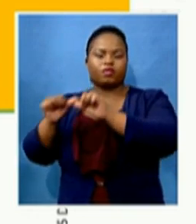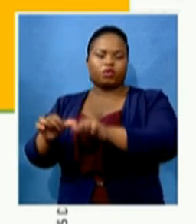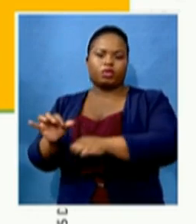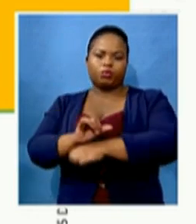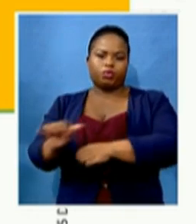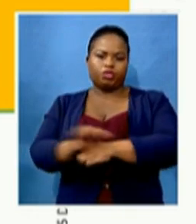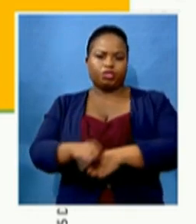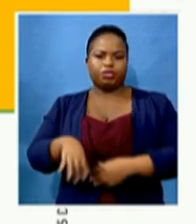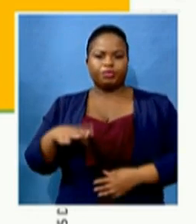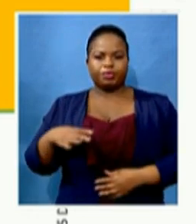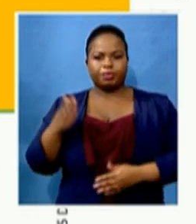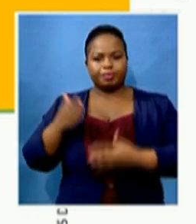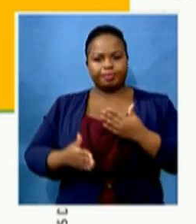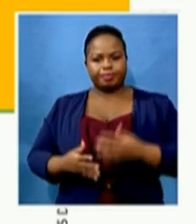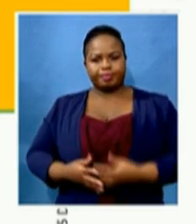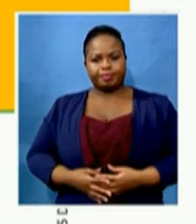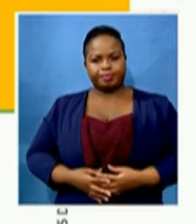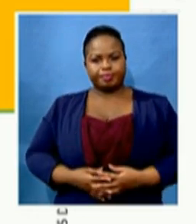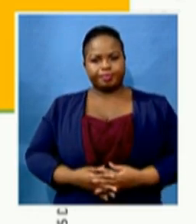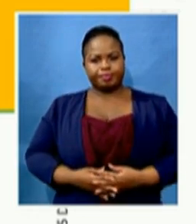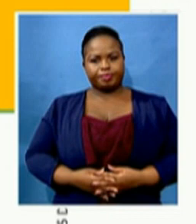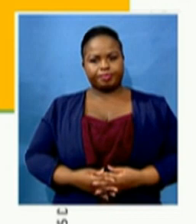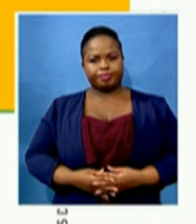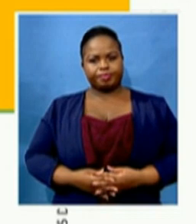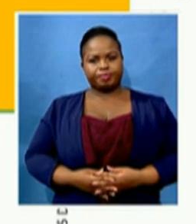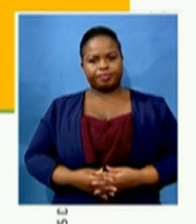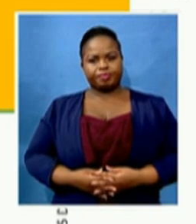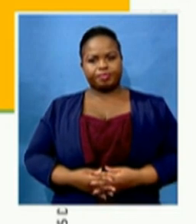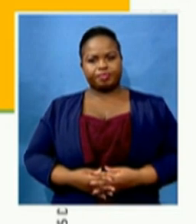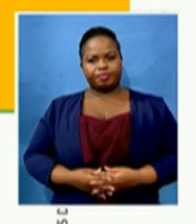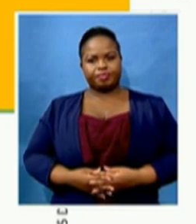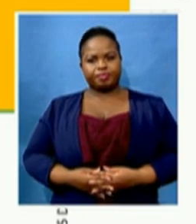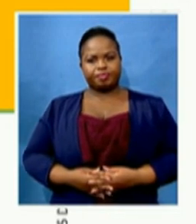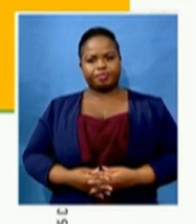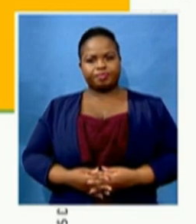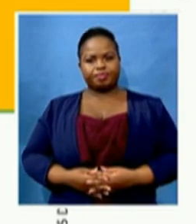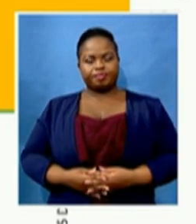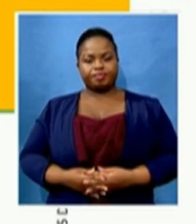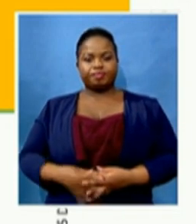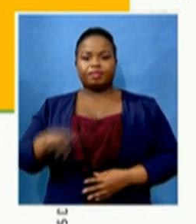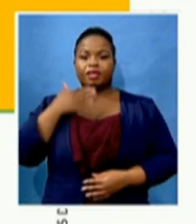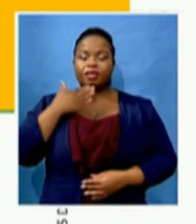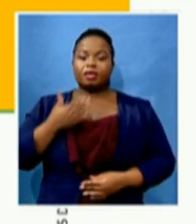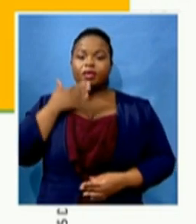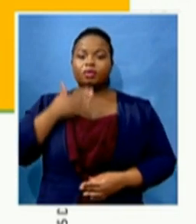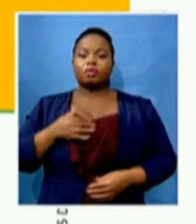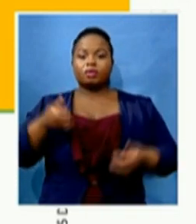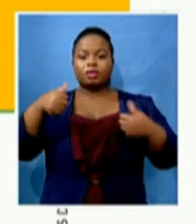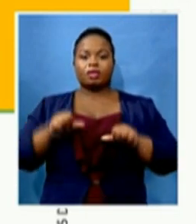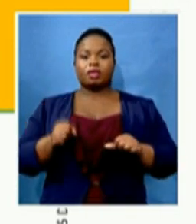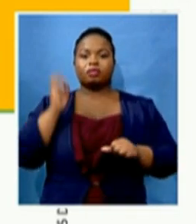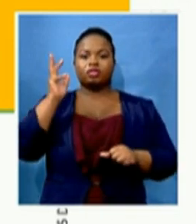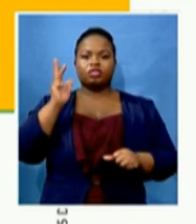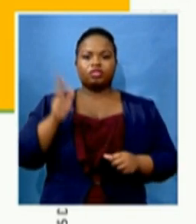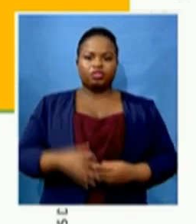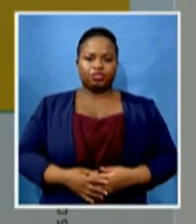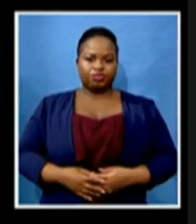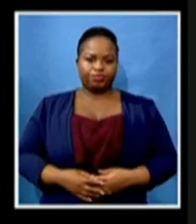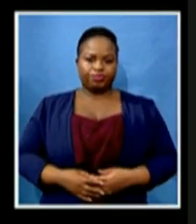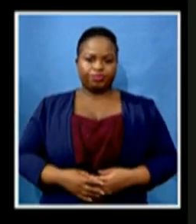Thank you, Alex. Thank you for that. If we can go to the next presentation, I think it's from Bruce